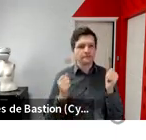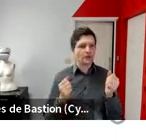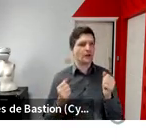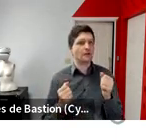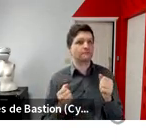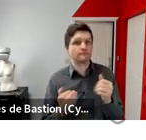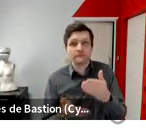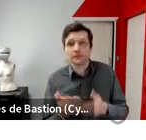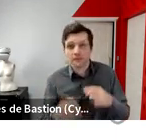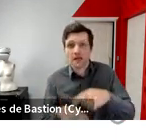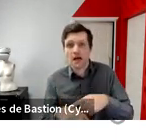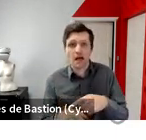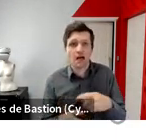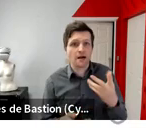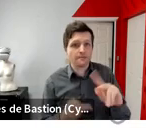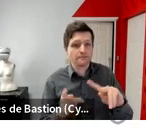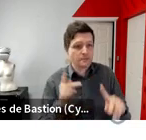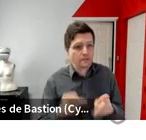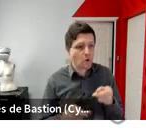So what is that?